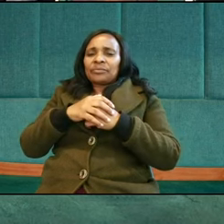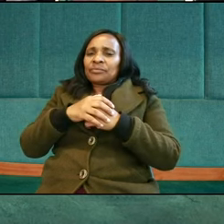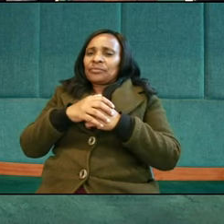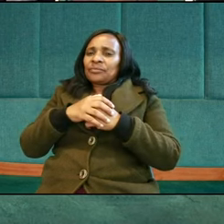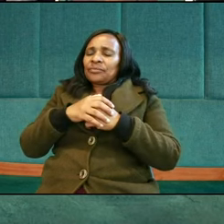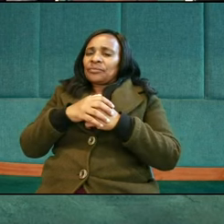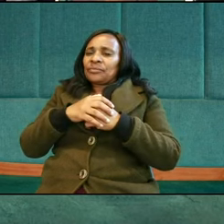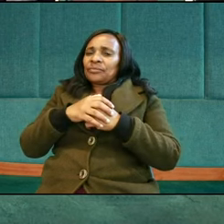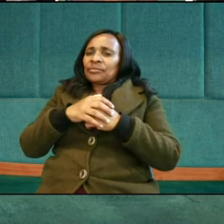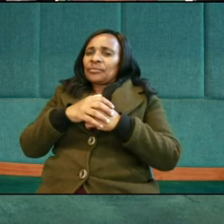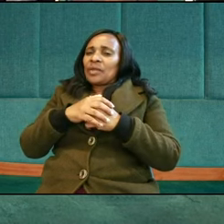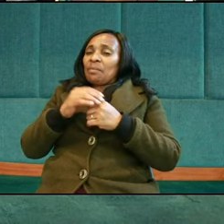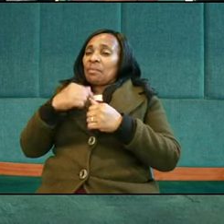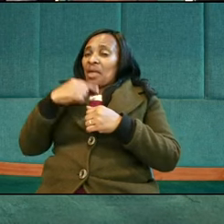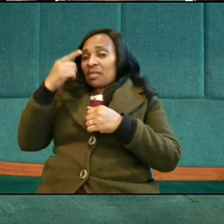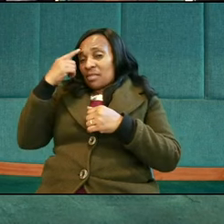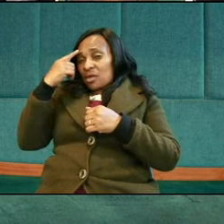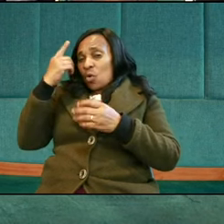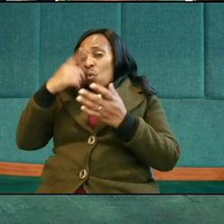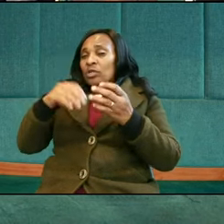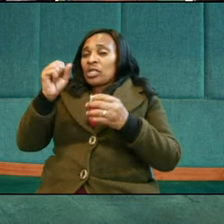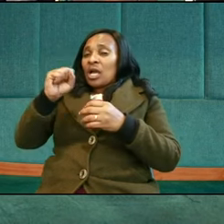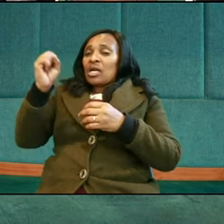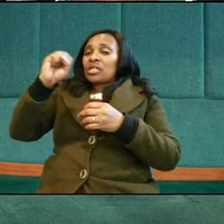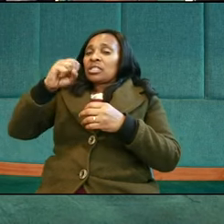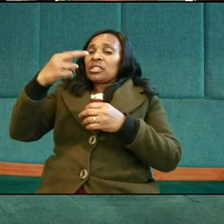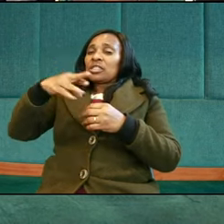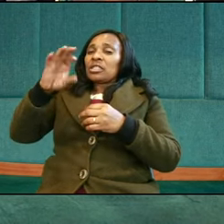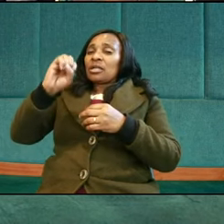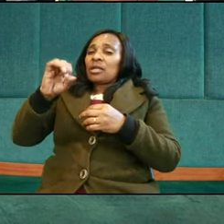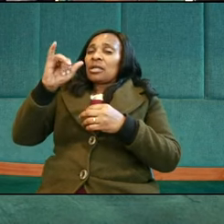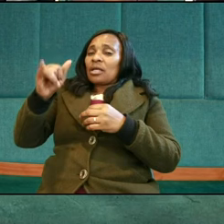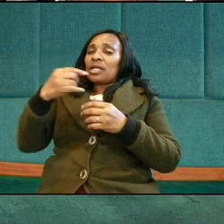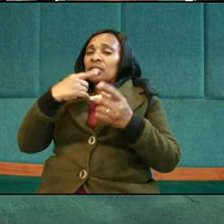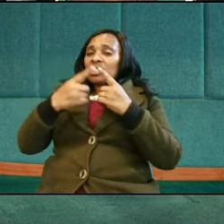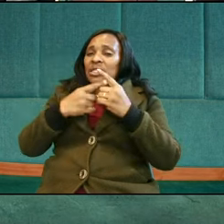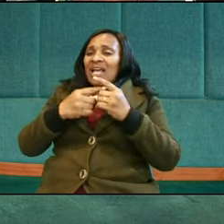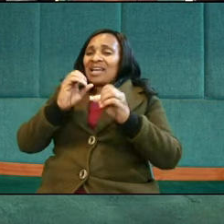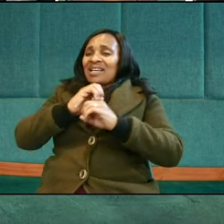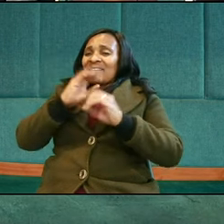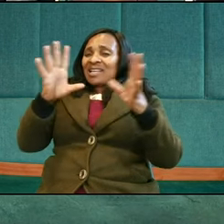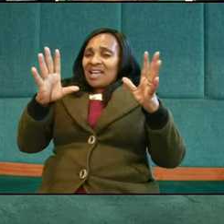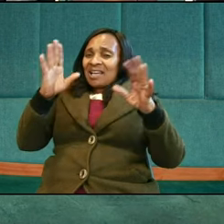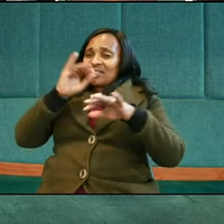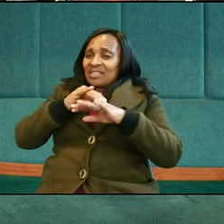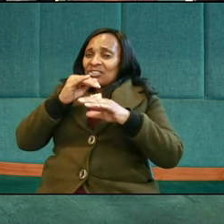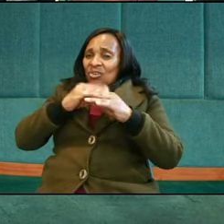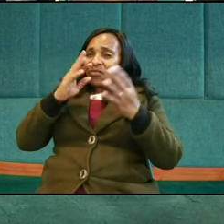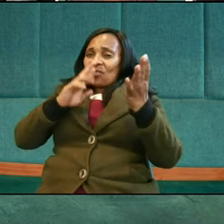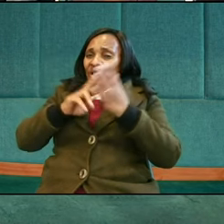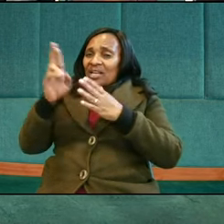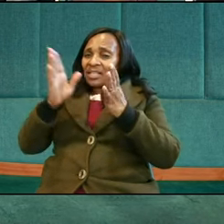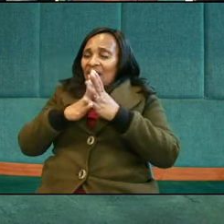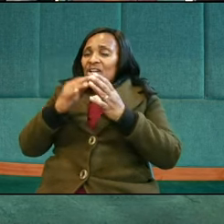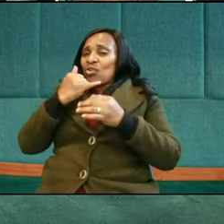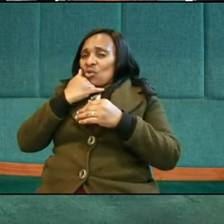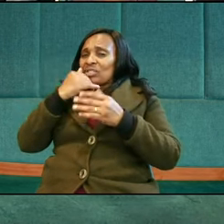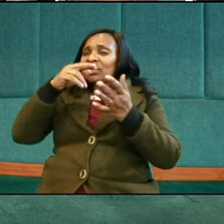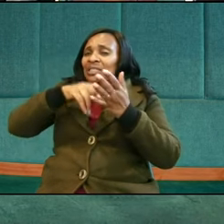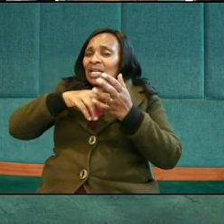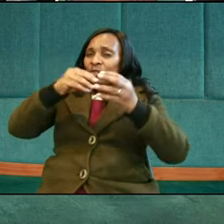I think what Ashley has said, that a clear sense of right or wrong is the most astounding